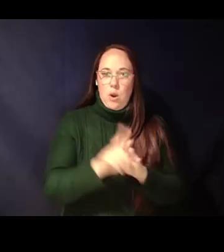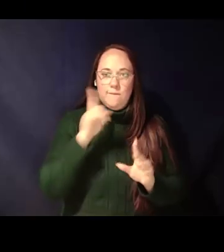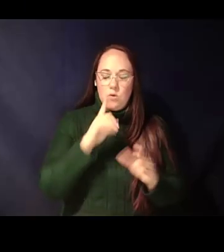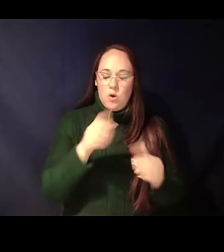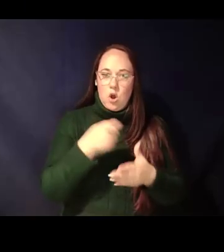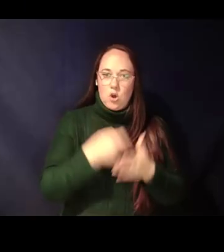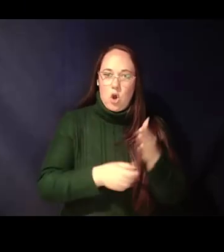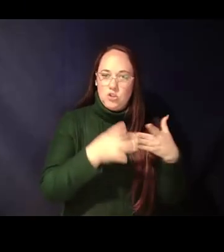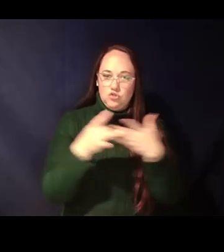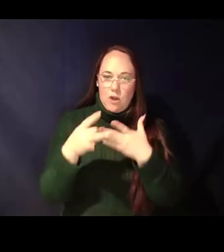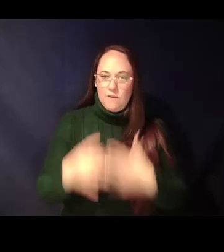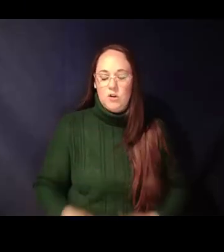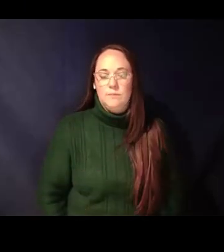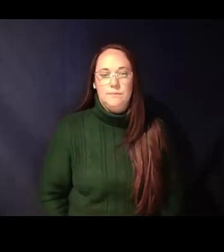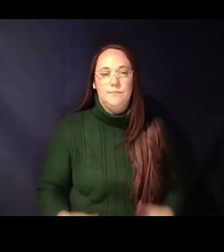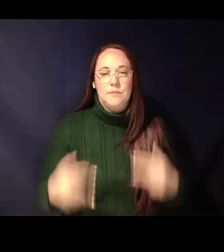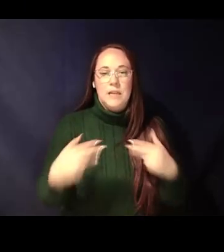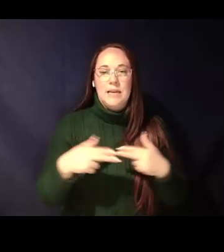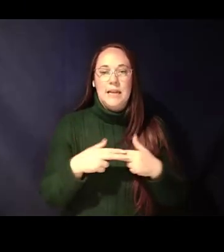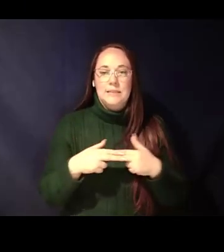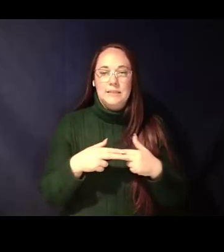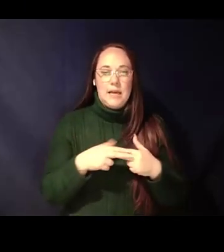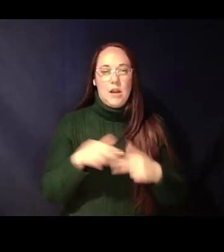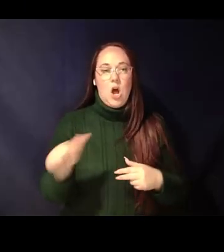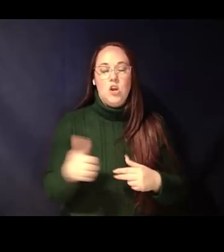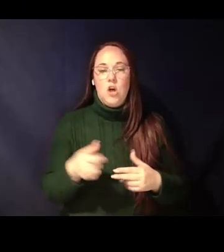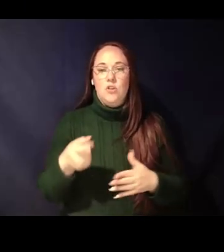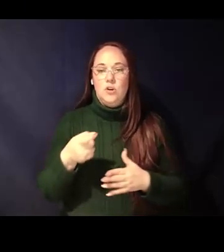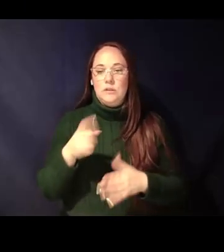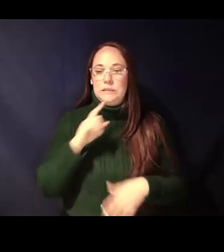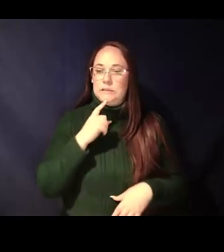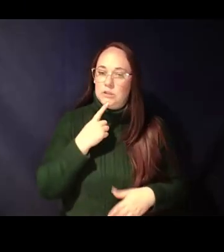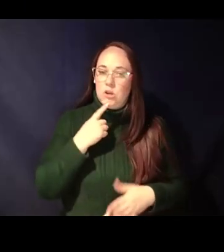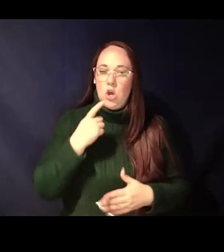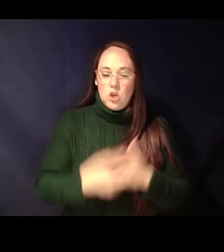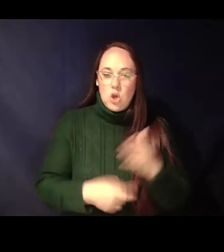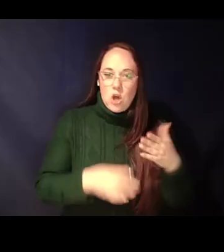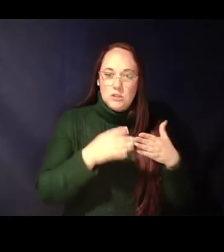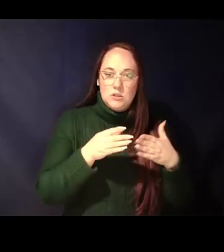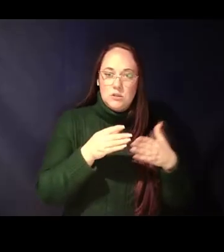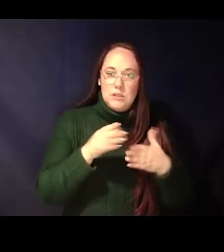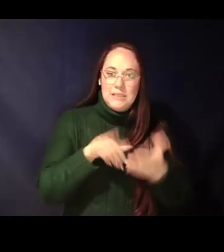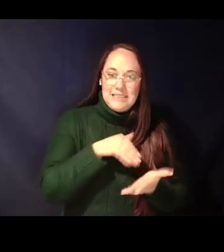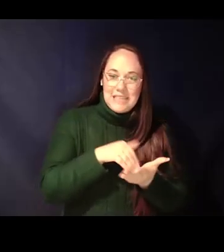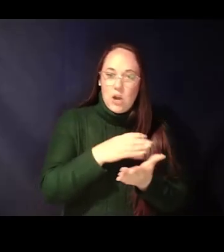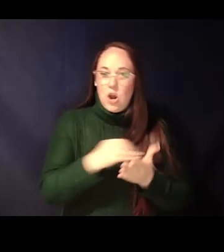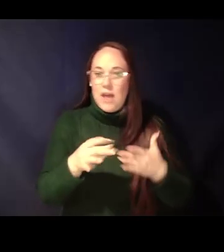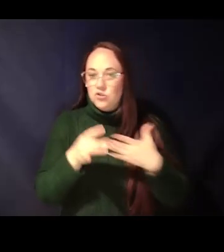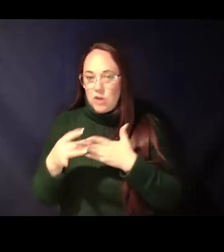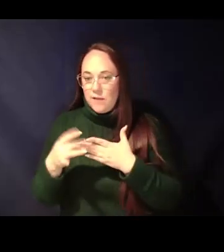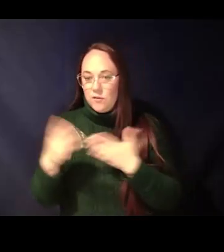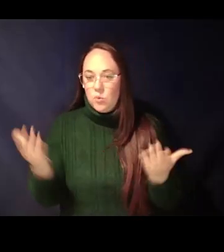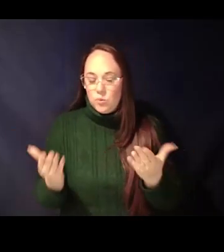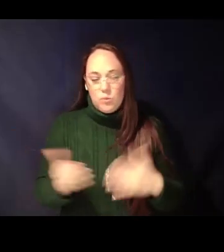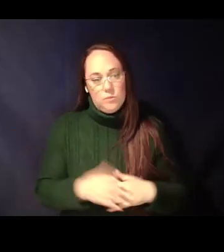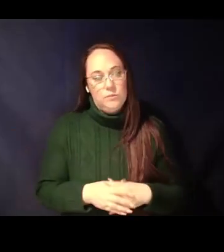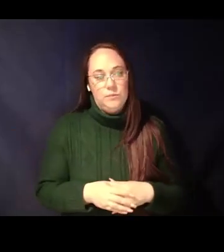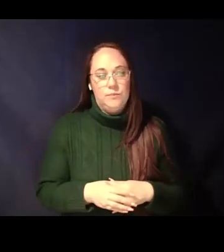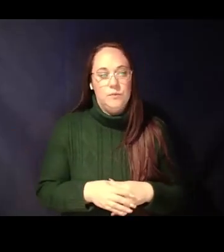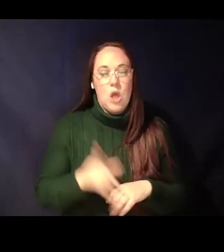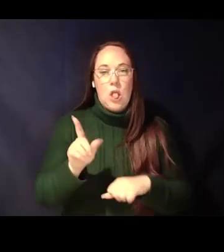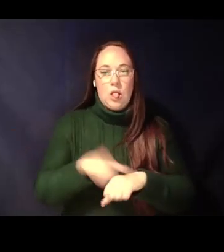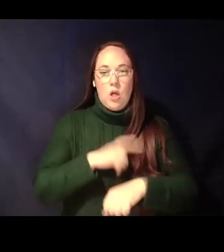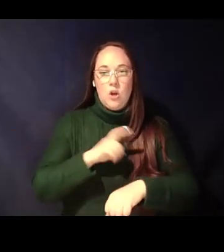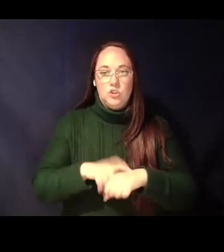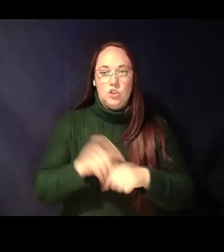If we go to the next slide, another major cost center and cost driver, as we were previously discussing, has been